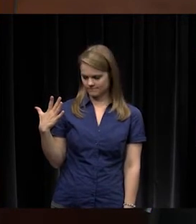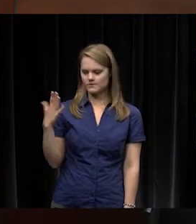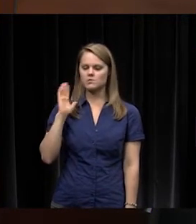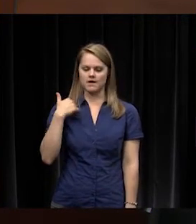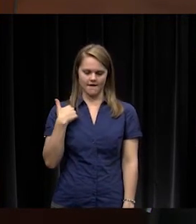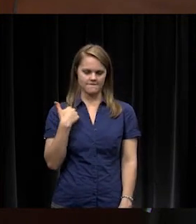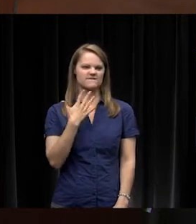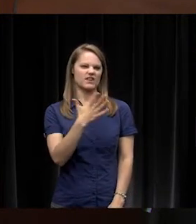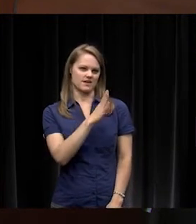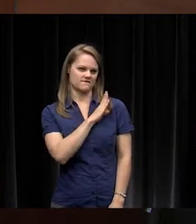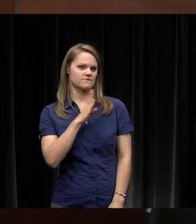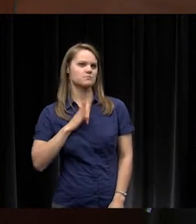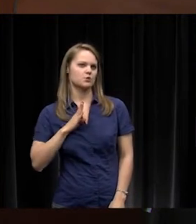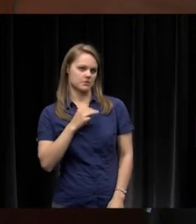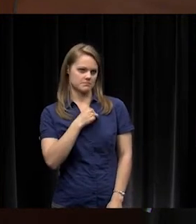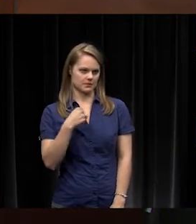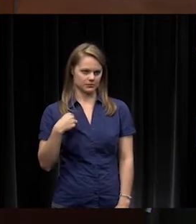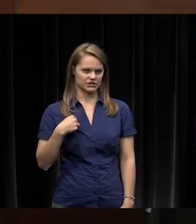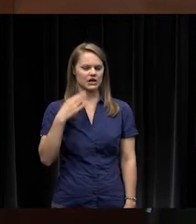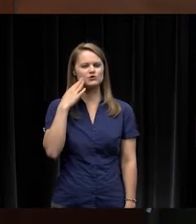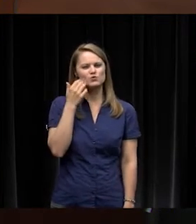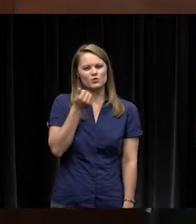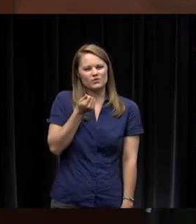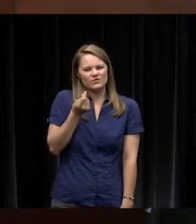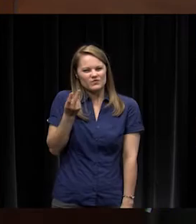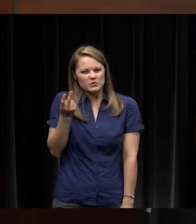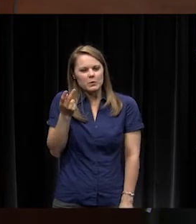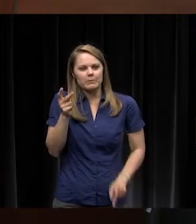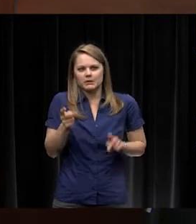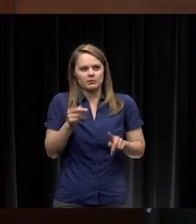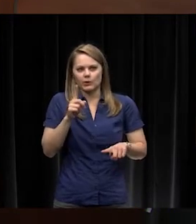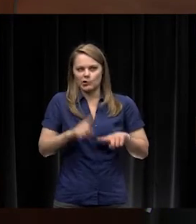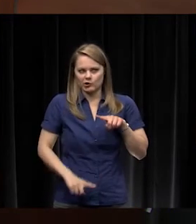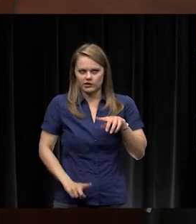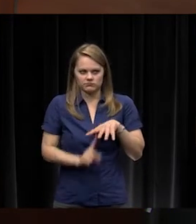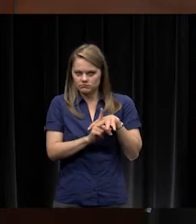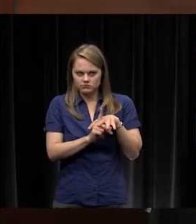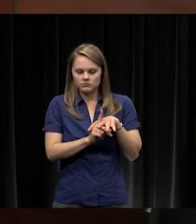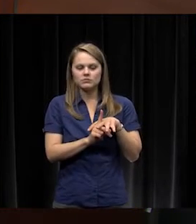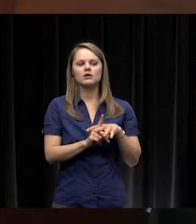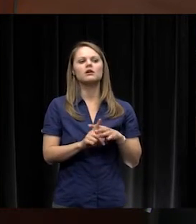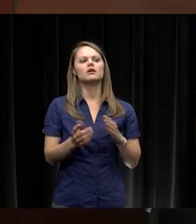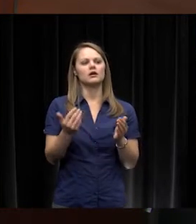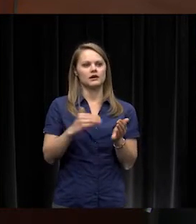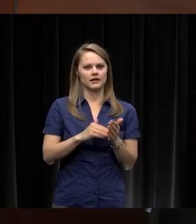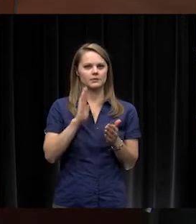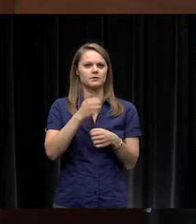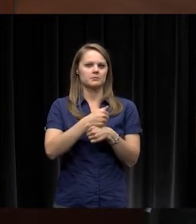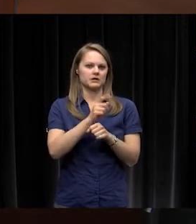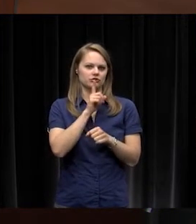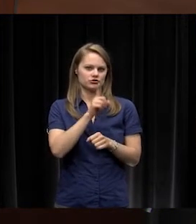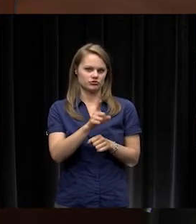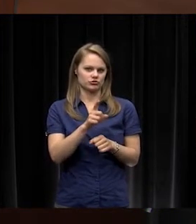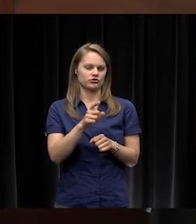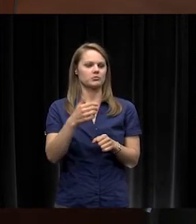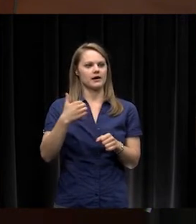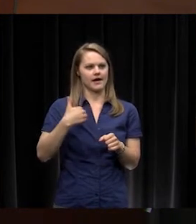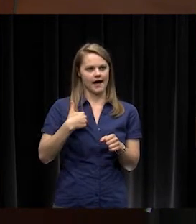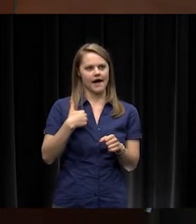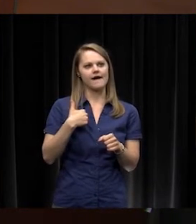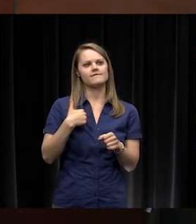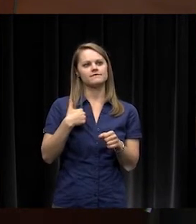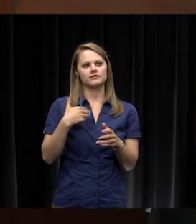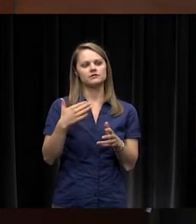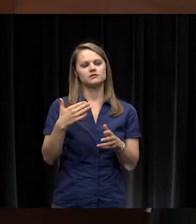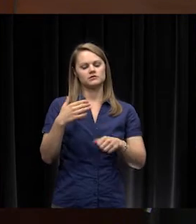have five board members. And I knew there was a couple of people that weren't going to be able to attend, but again, we'll make sure that we have an opportunity to talk with those individuals.